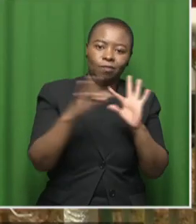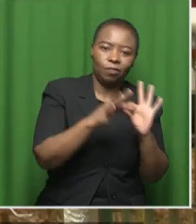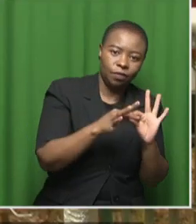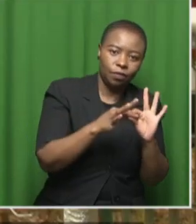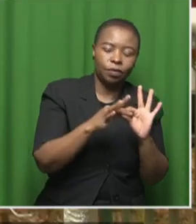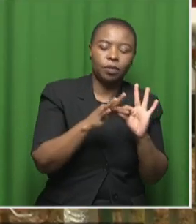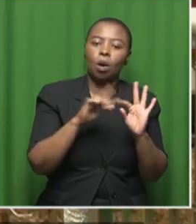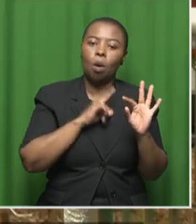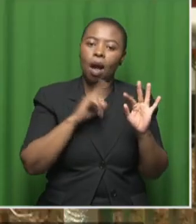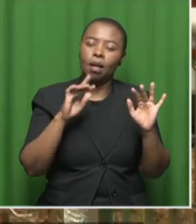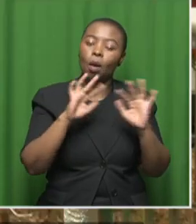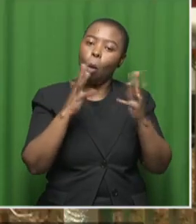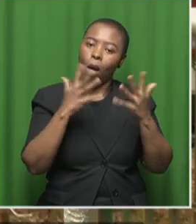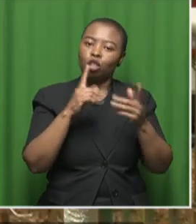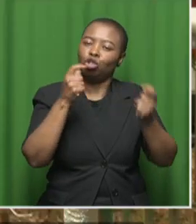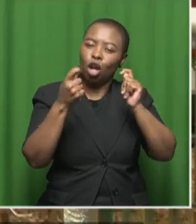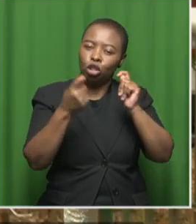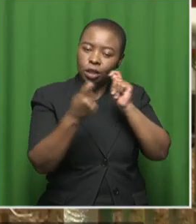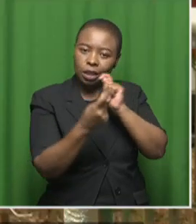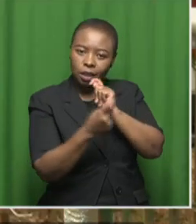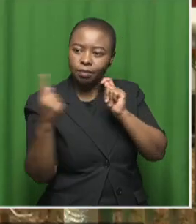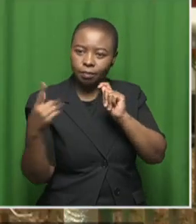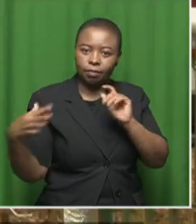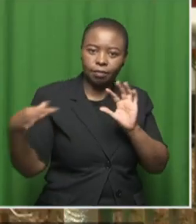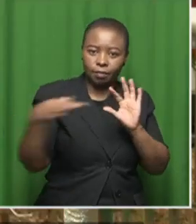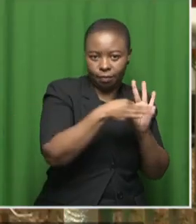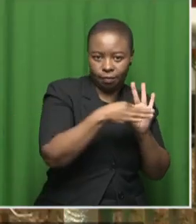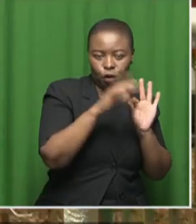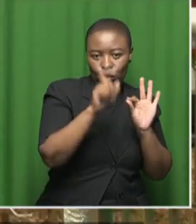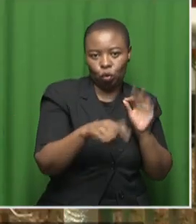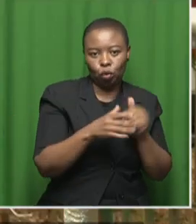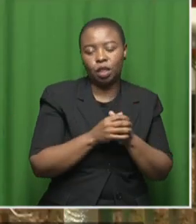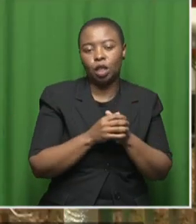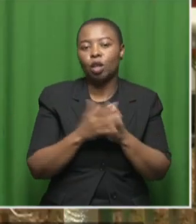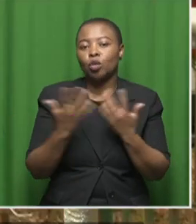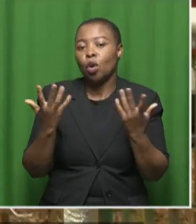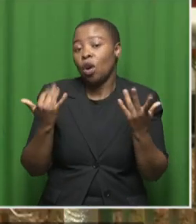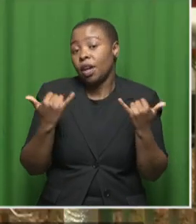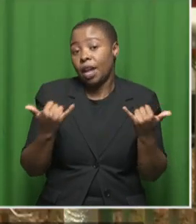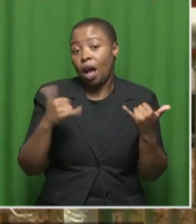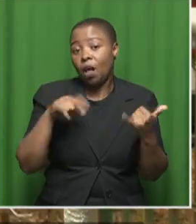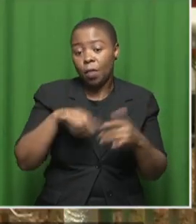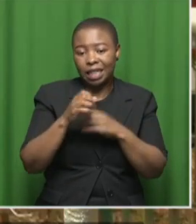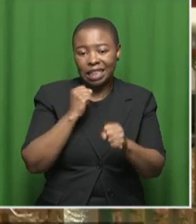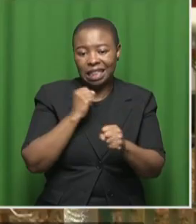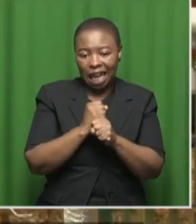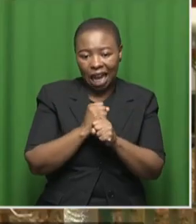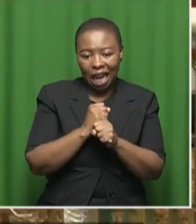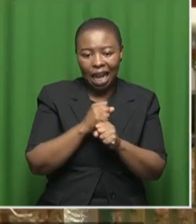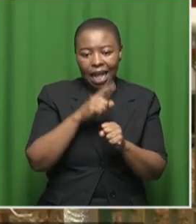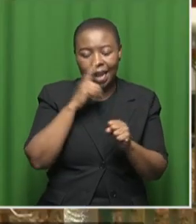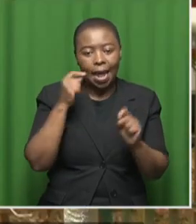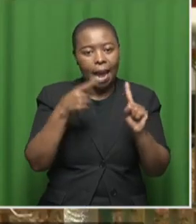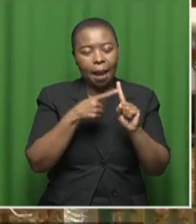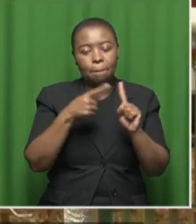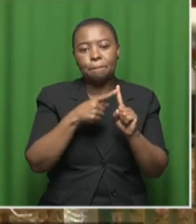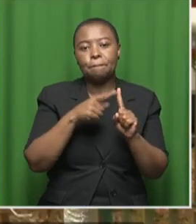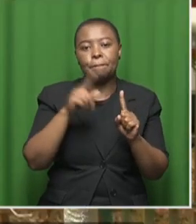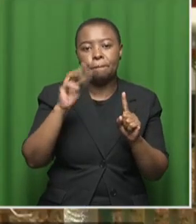we live in. But to tell us more with regard to what he has constructed is a learner, Munei